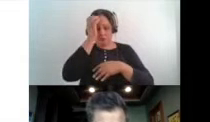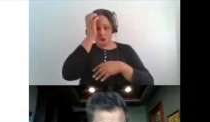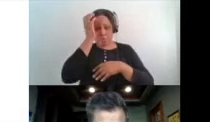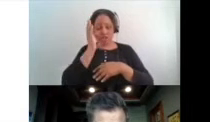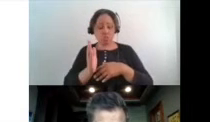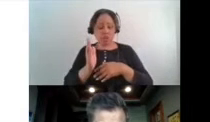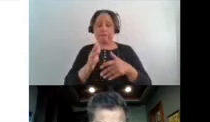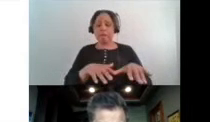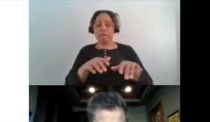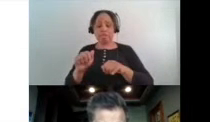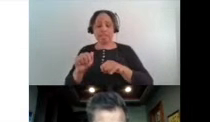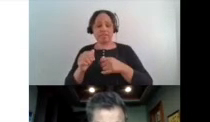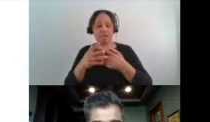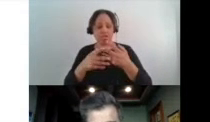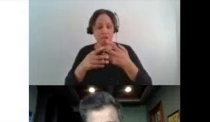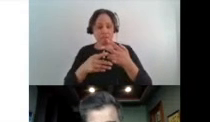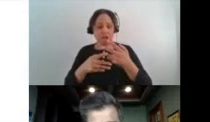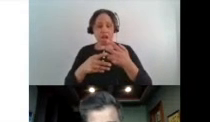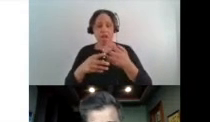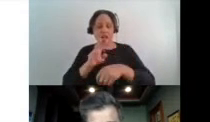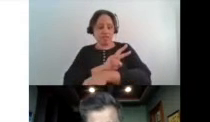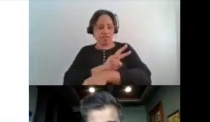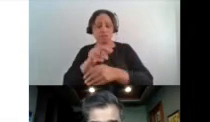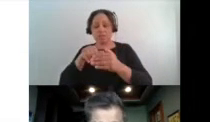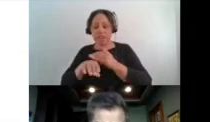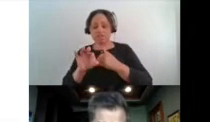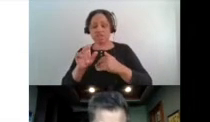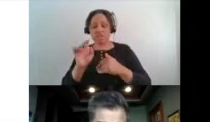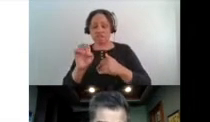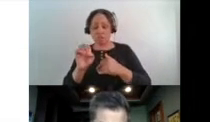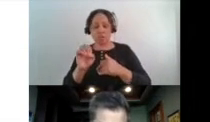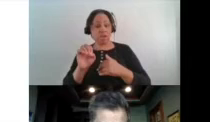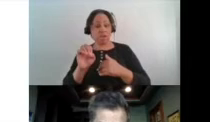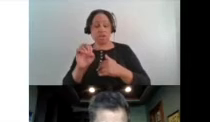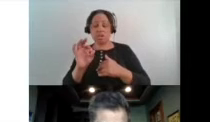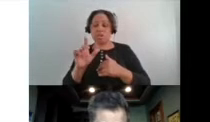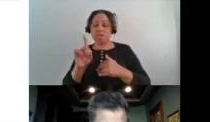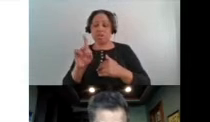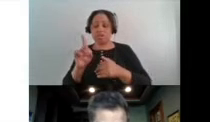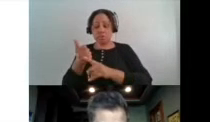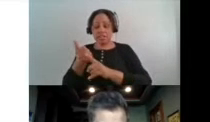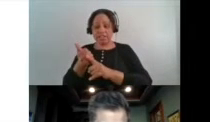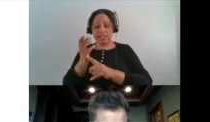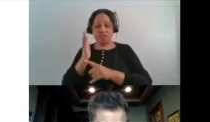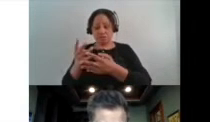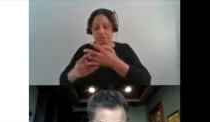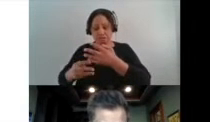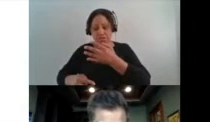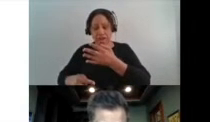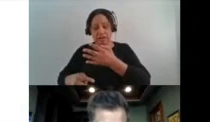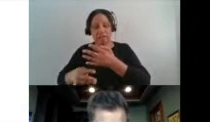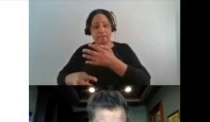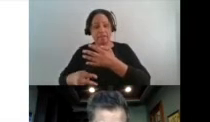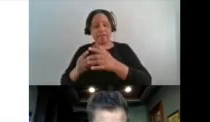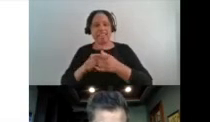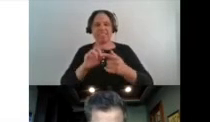fluid, and that fluid will then get drained. And then over the course of the 10 to 12 hours that patients are on peritoneal dialysis